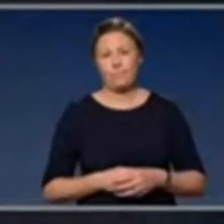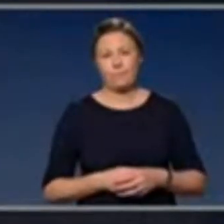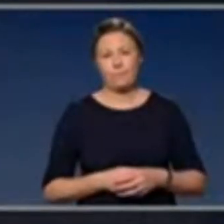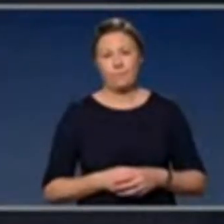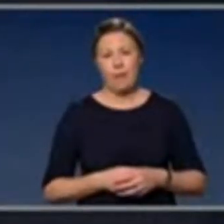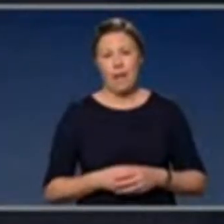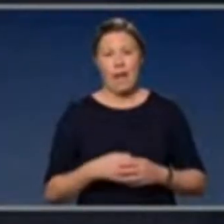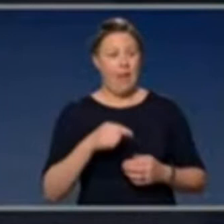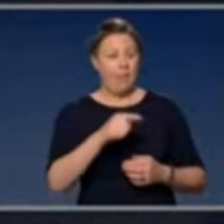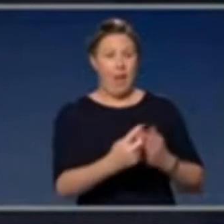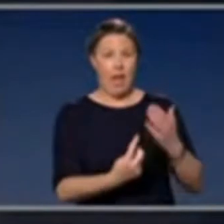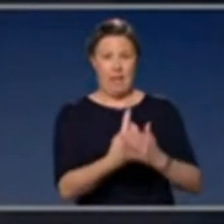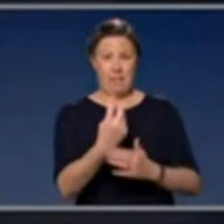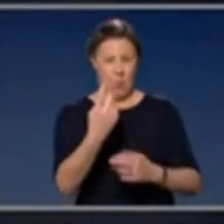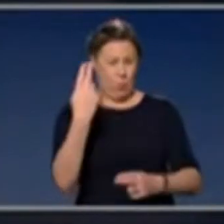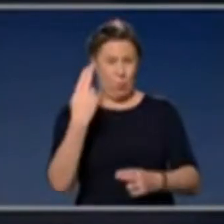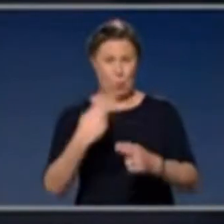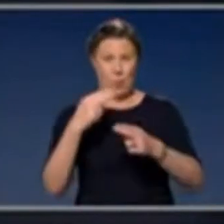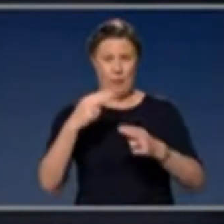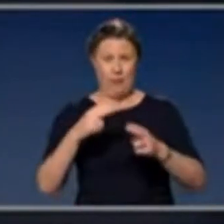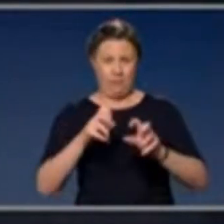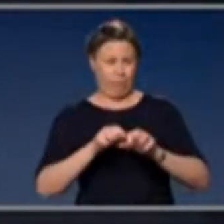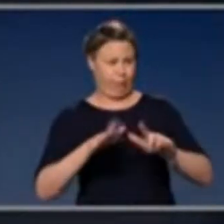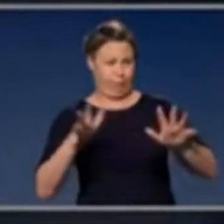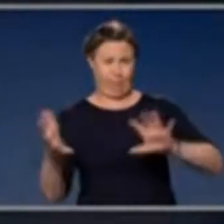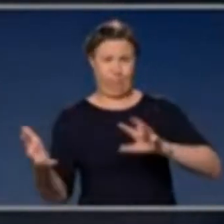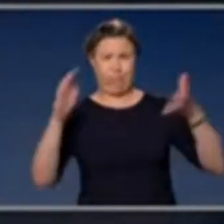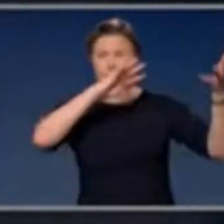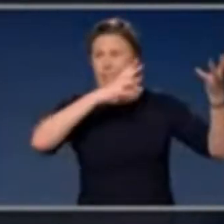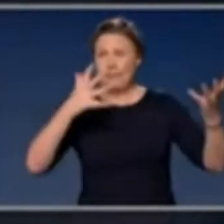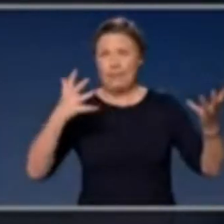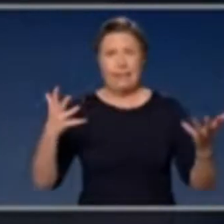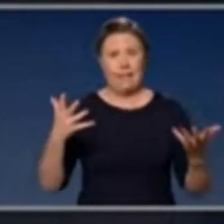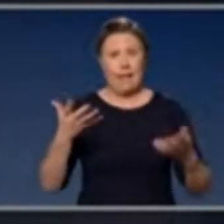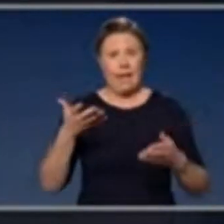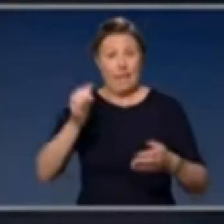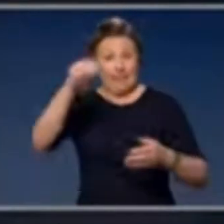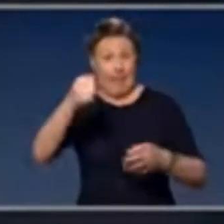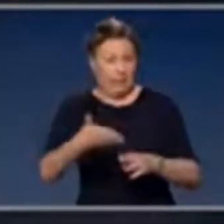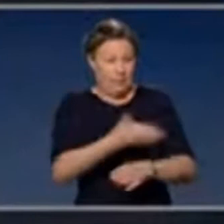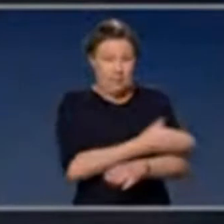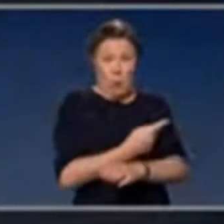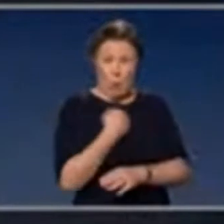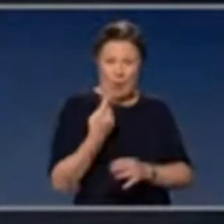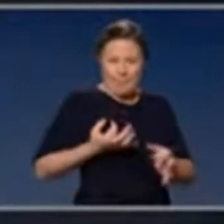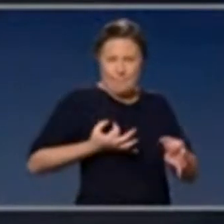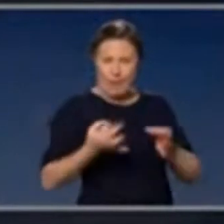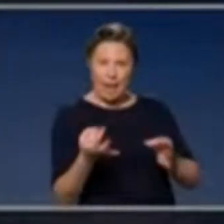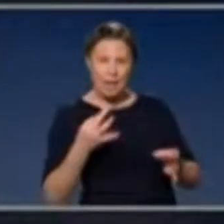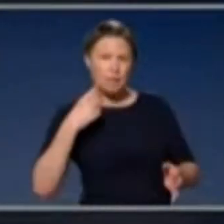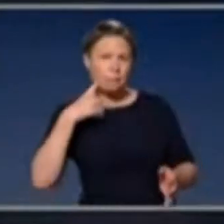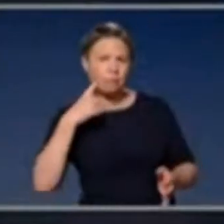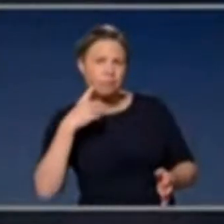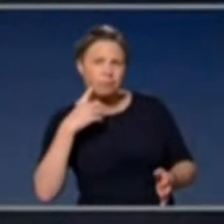when something moves that quickly, all of the planning that can be done and was done and has been done from the very beginning of